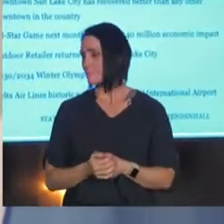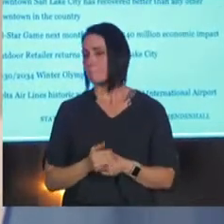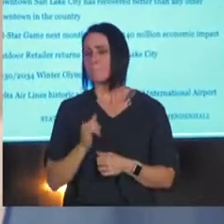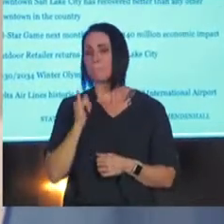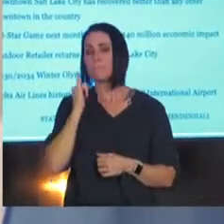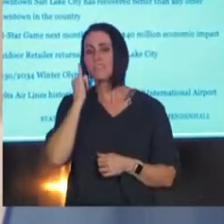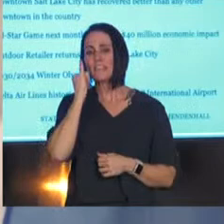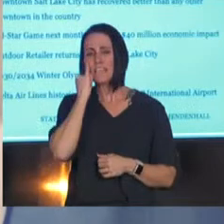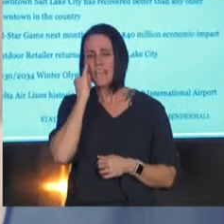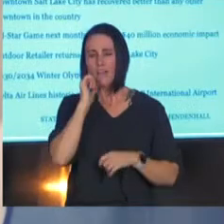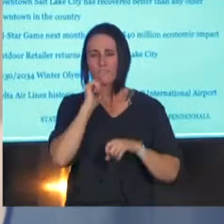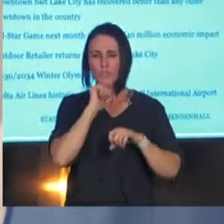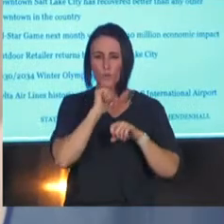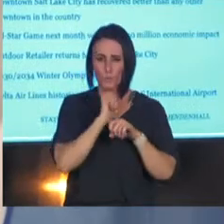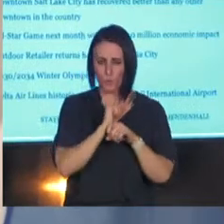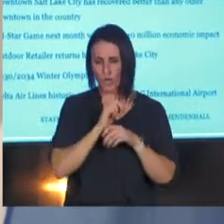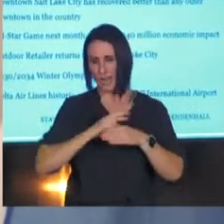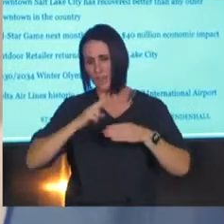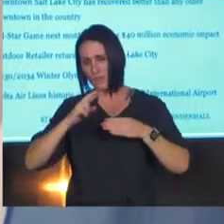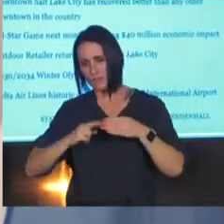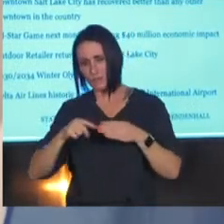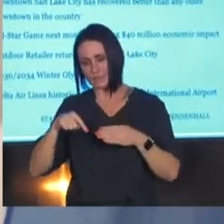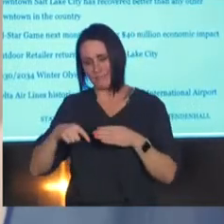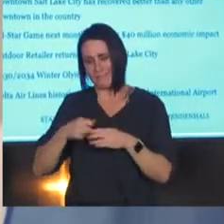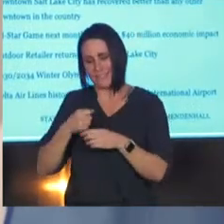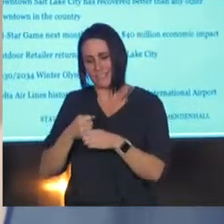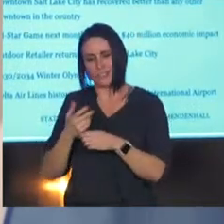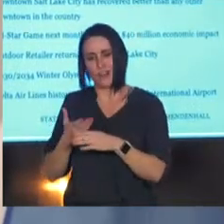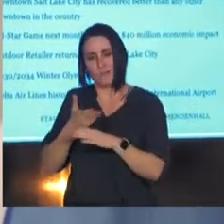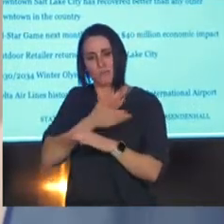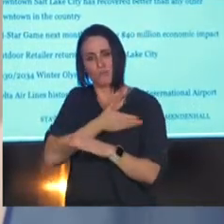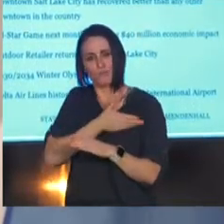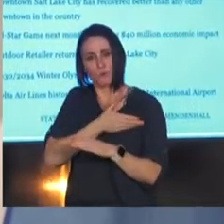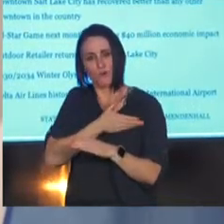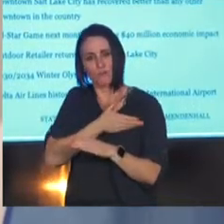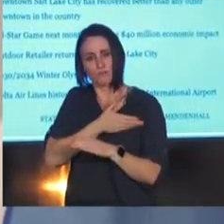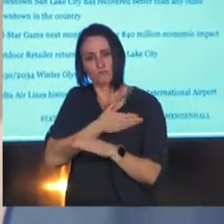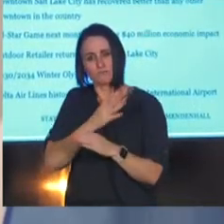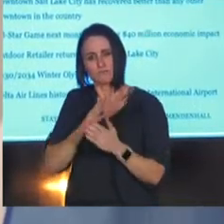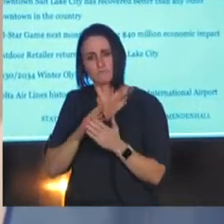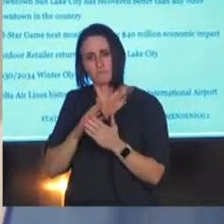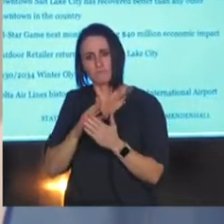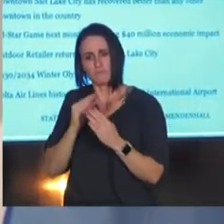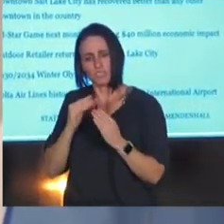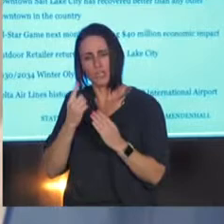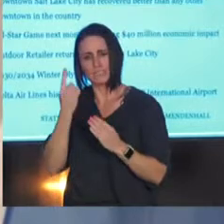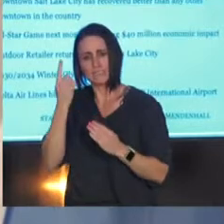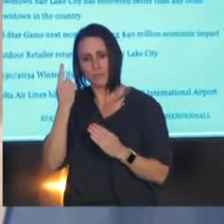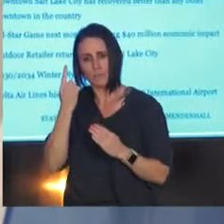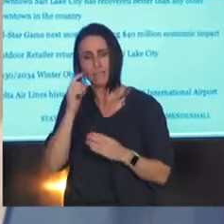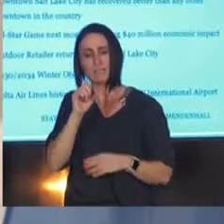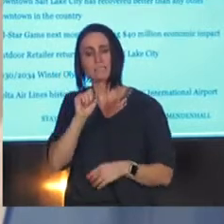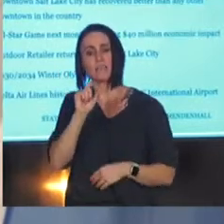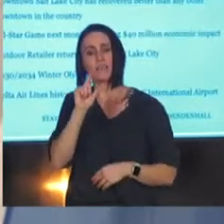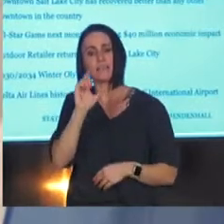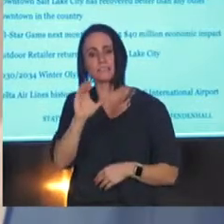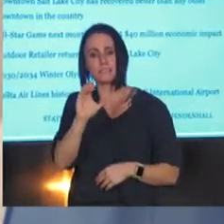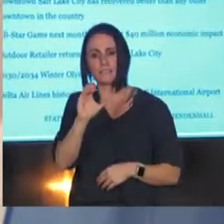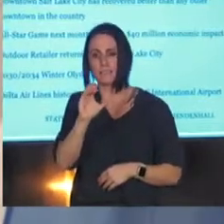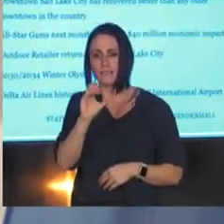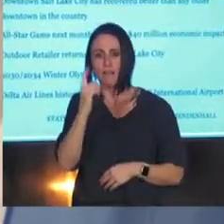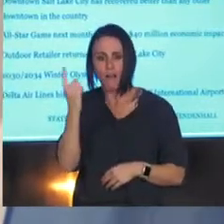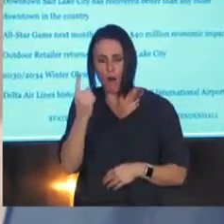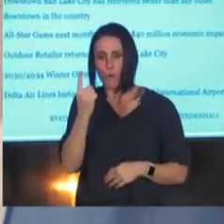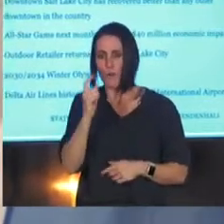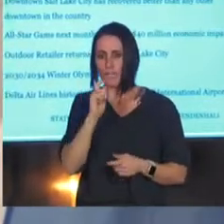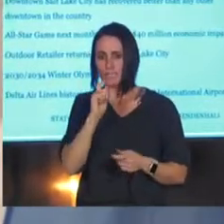If the work and the outcomes of the last year and before that even have taught us anything, it's that Salt Lake City is in a